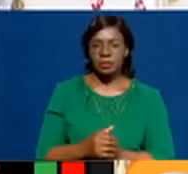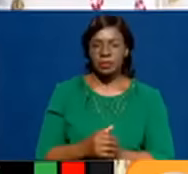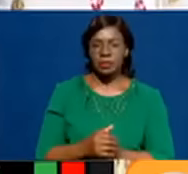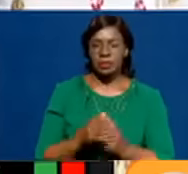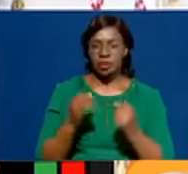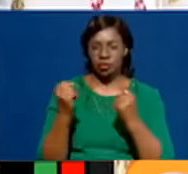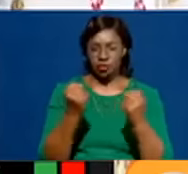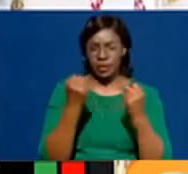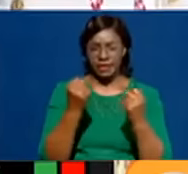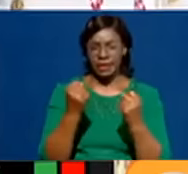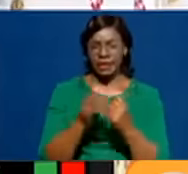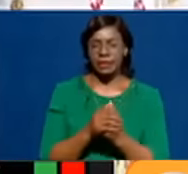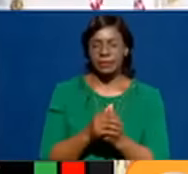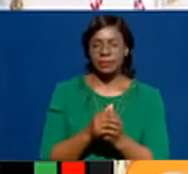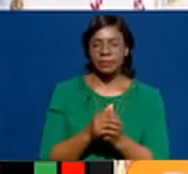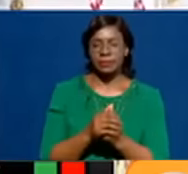the sovereignty,